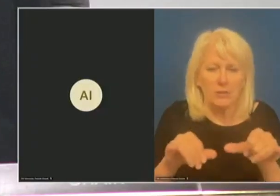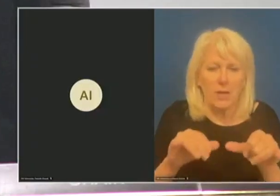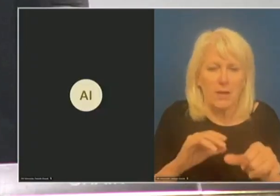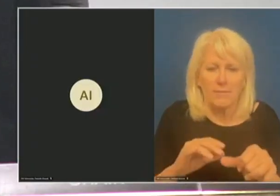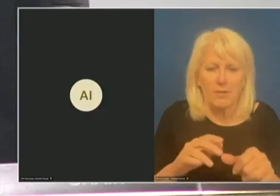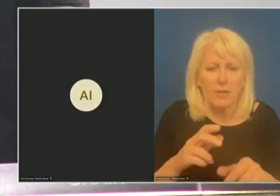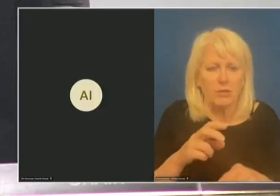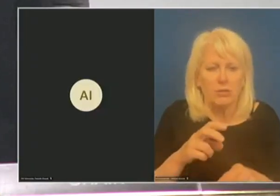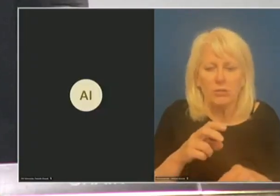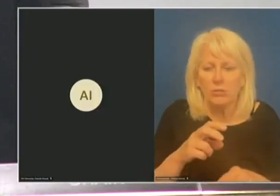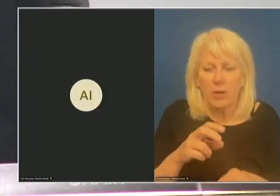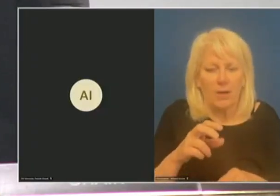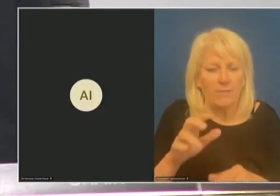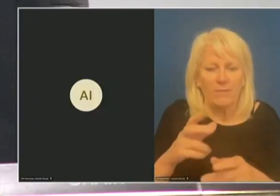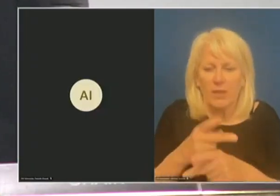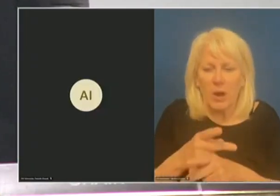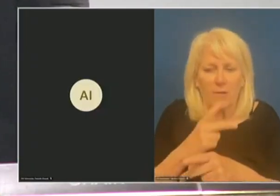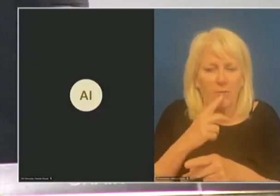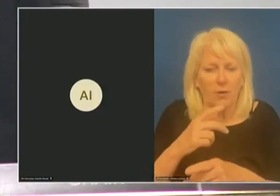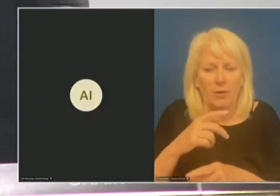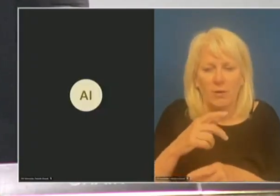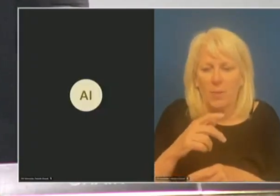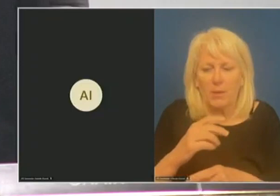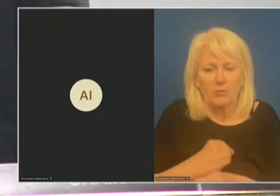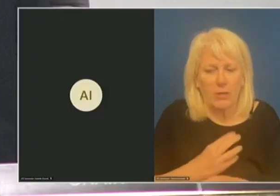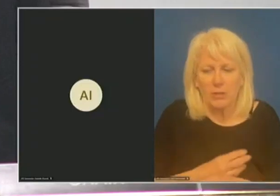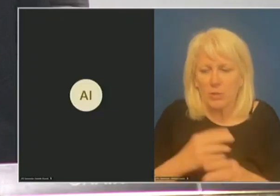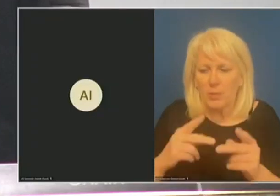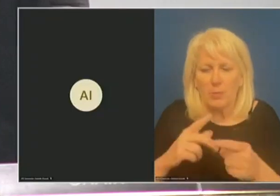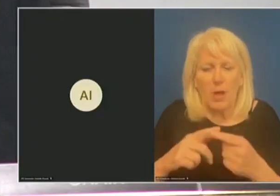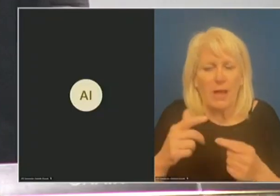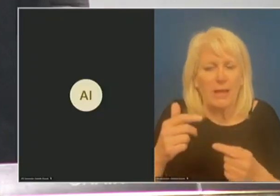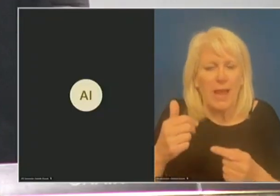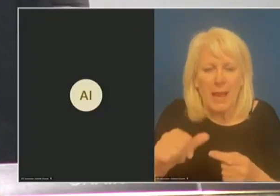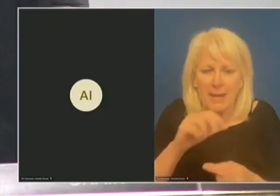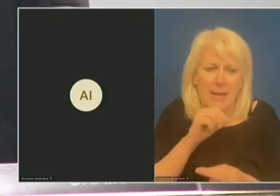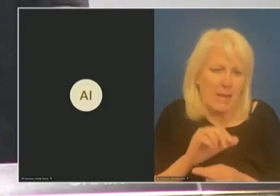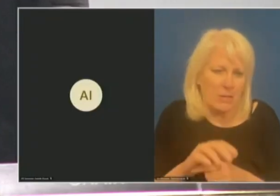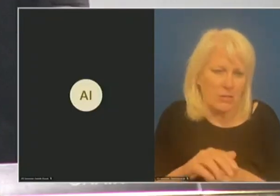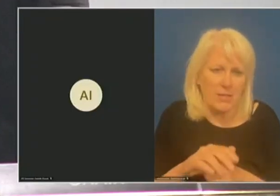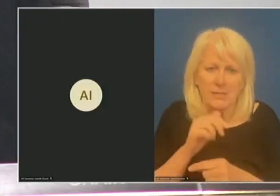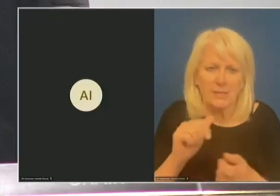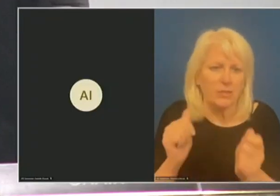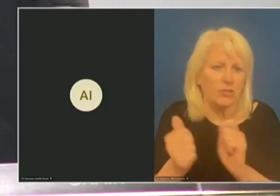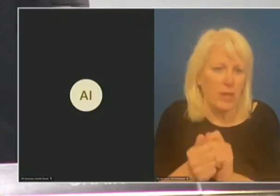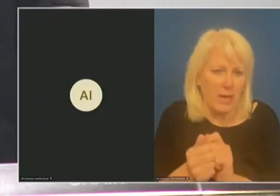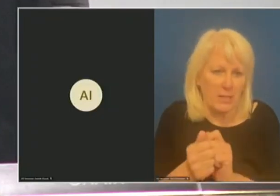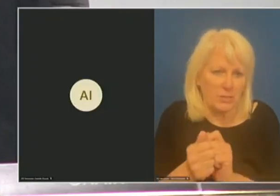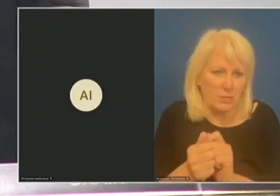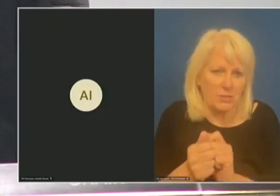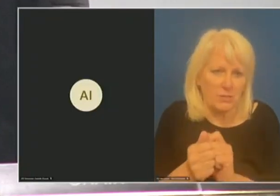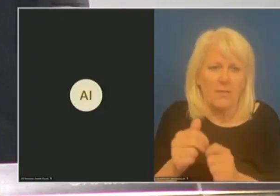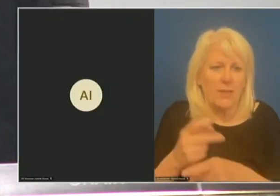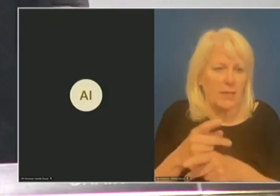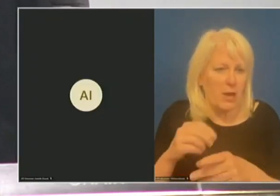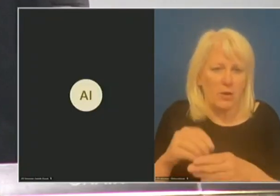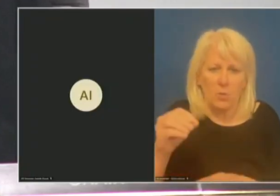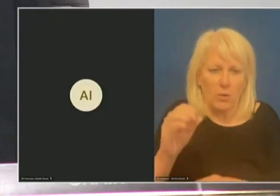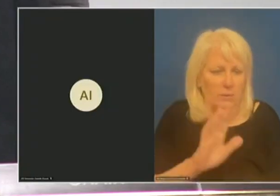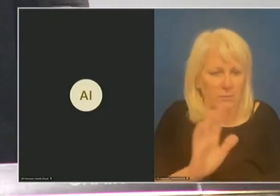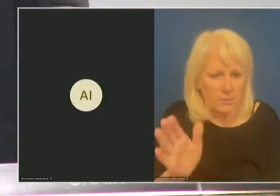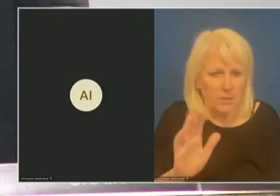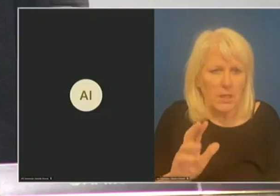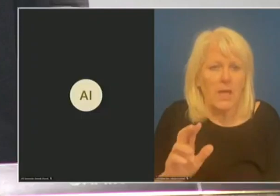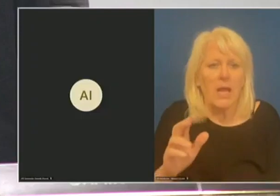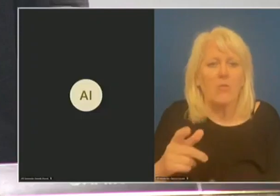does it change the medical consent of care in Oregon, as we have talked about. House Bill 2002 merely requires insurance